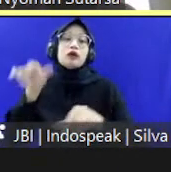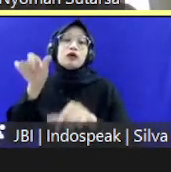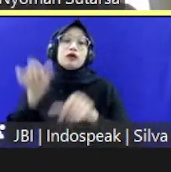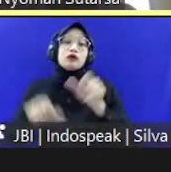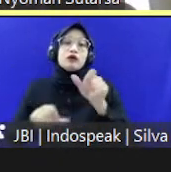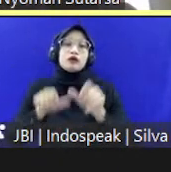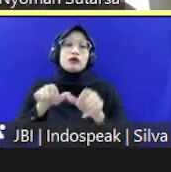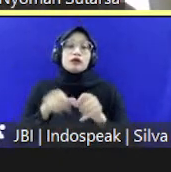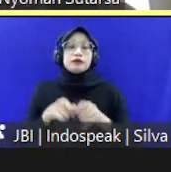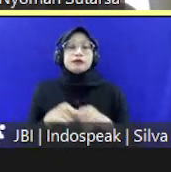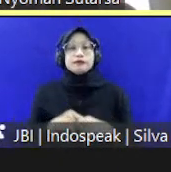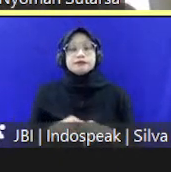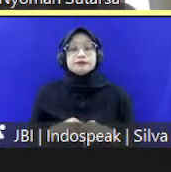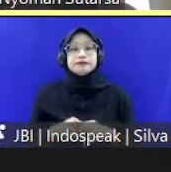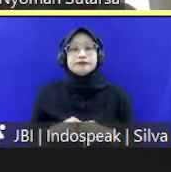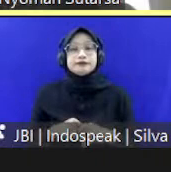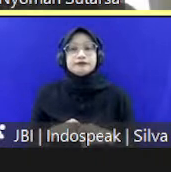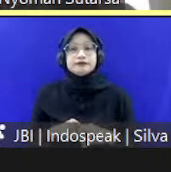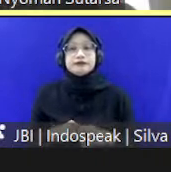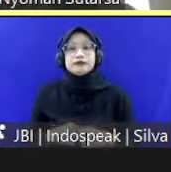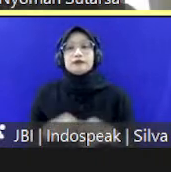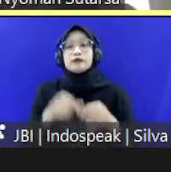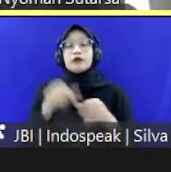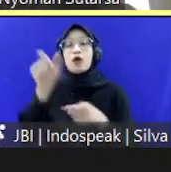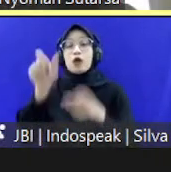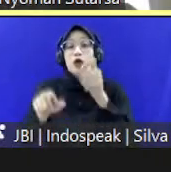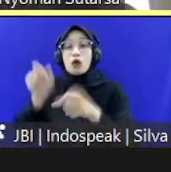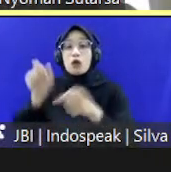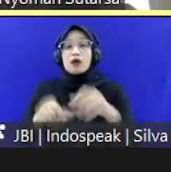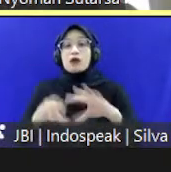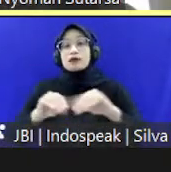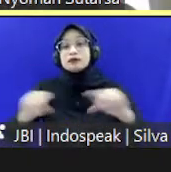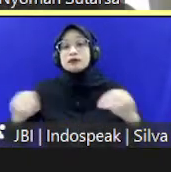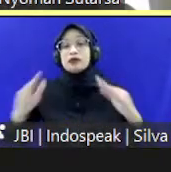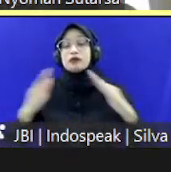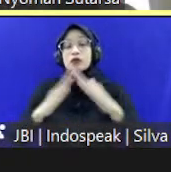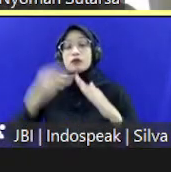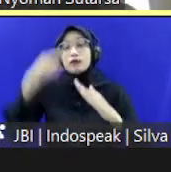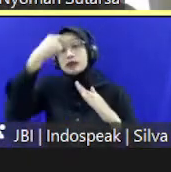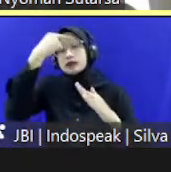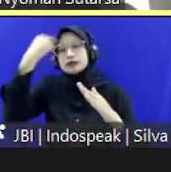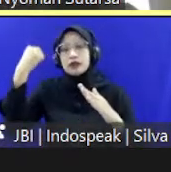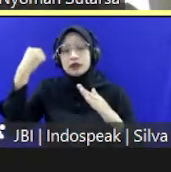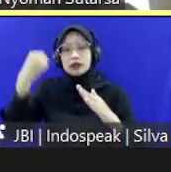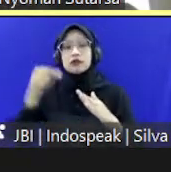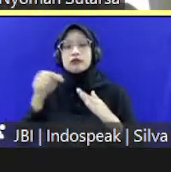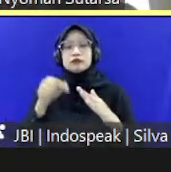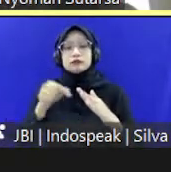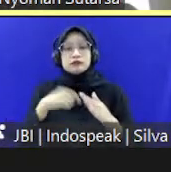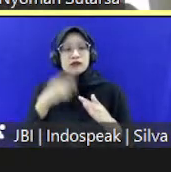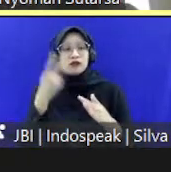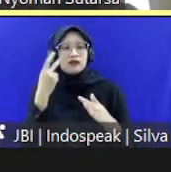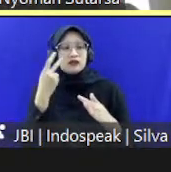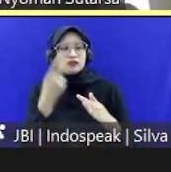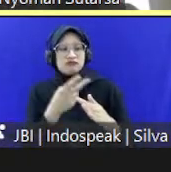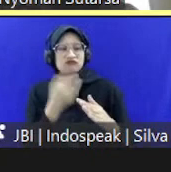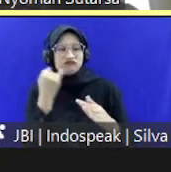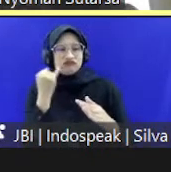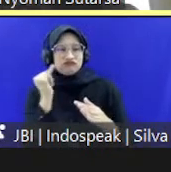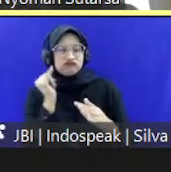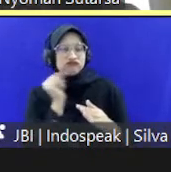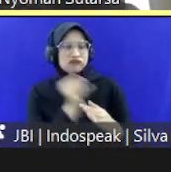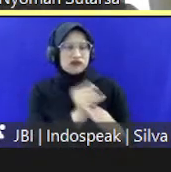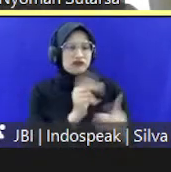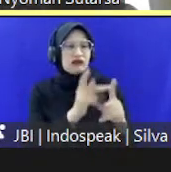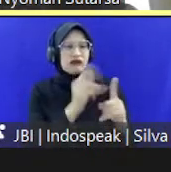HIV status. One staff member even proclaiming disease a disaster, insisted on obtaining sexual